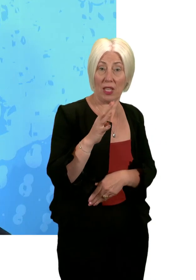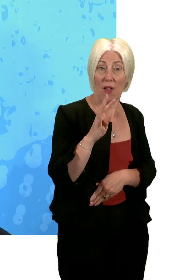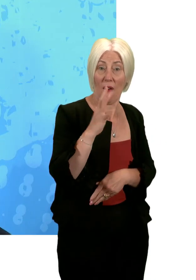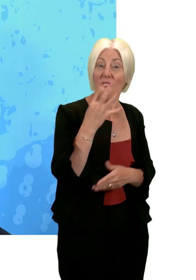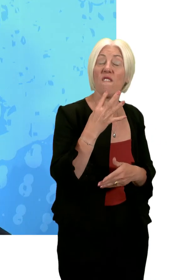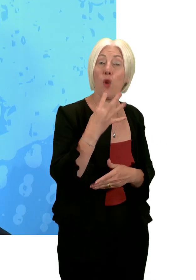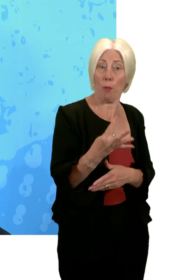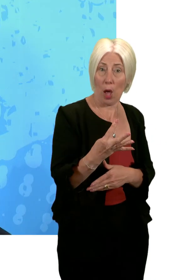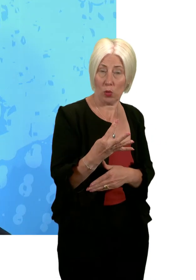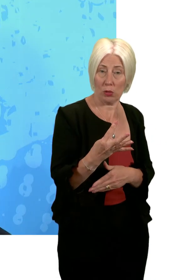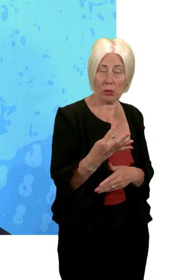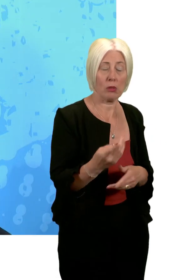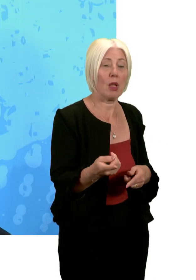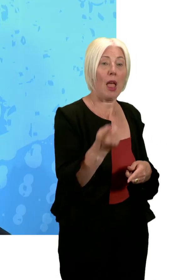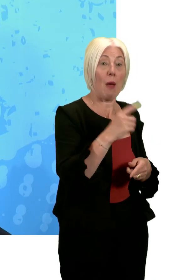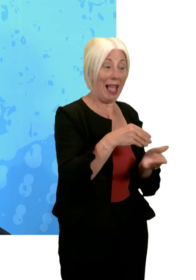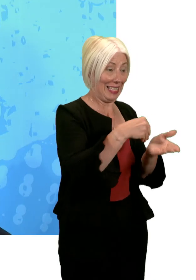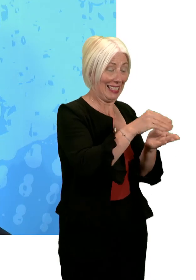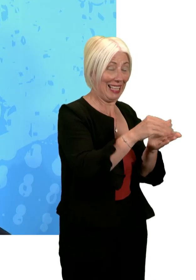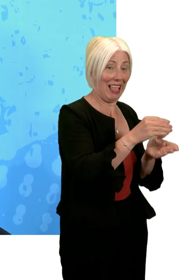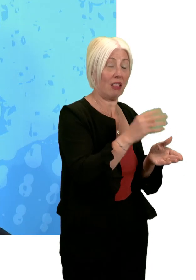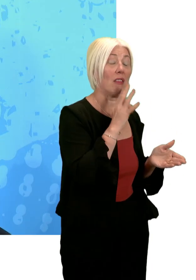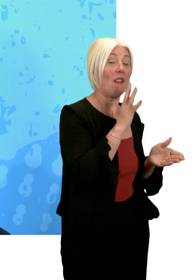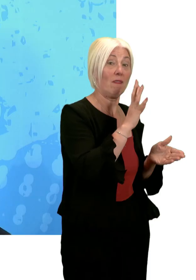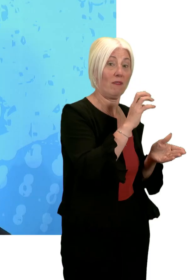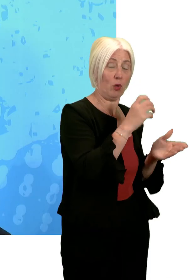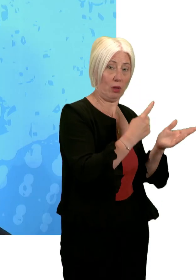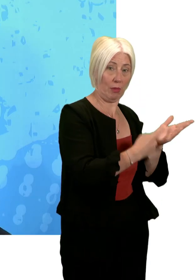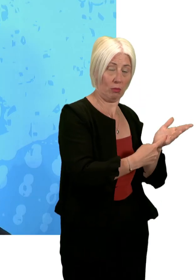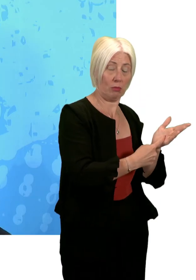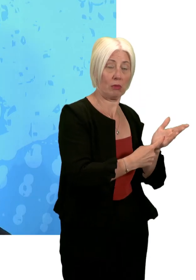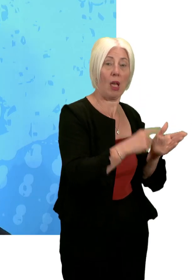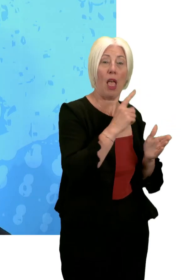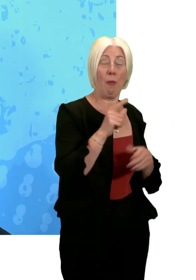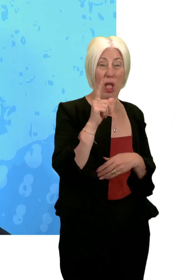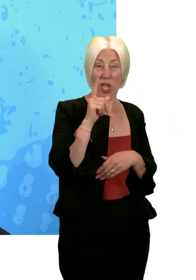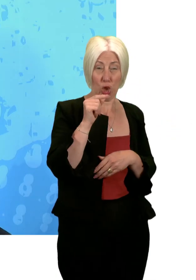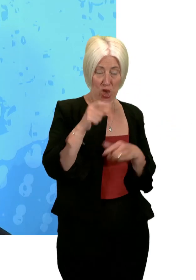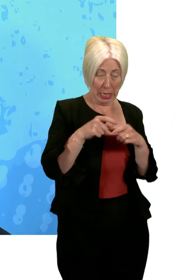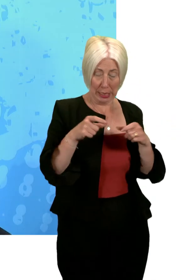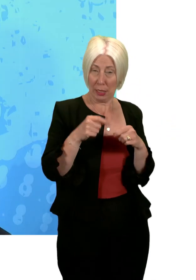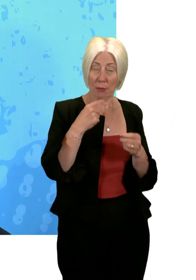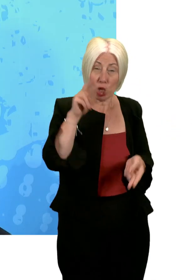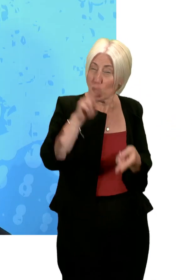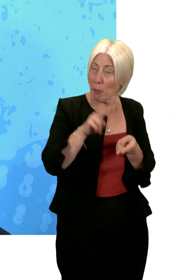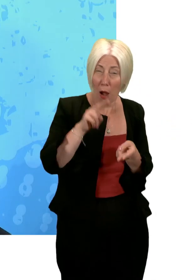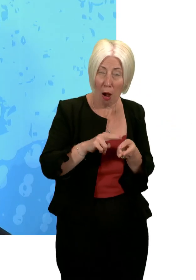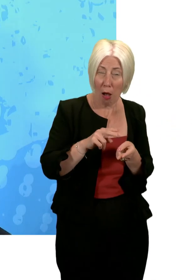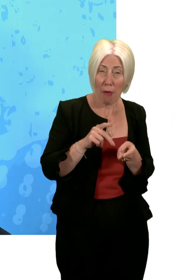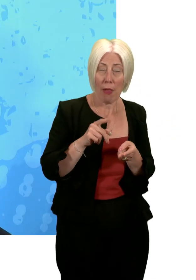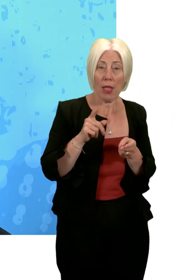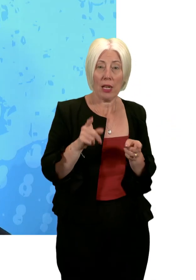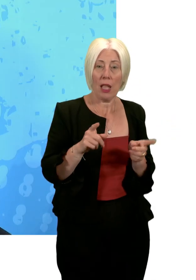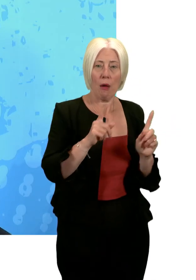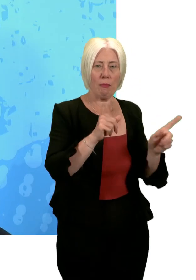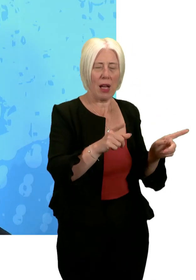supreme is £1.30. So I'm paying 3 times the price for one scallop. And they were beautiful and they were sustainable, and we had the story and we